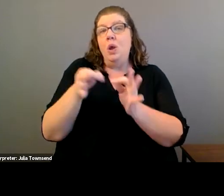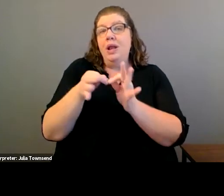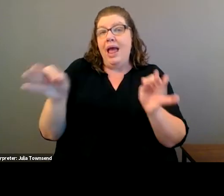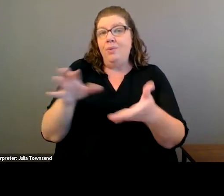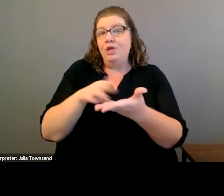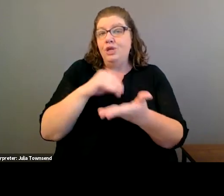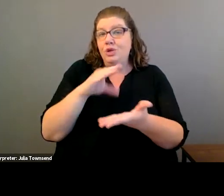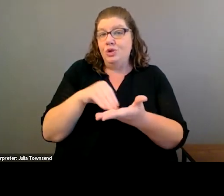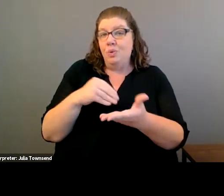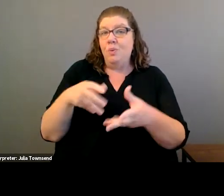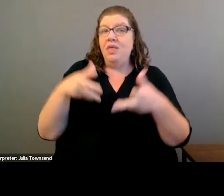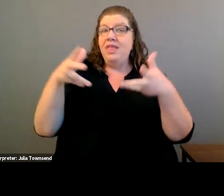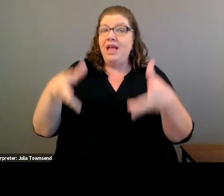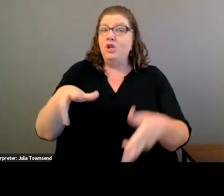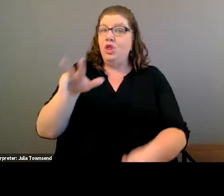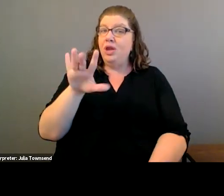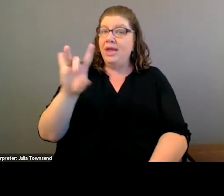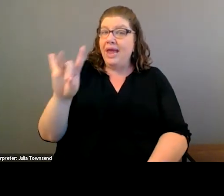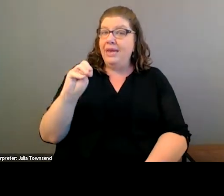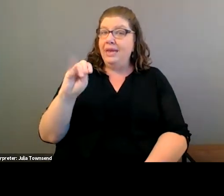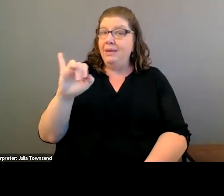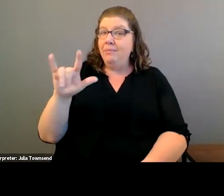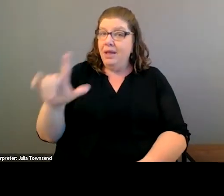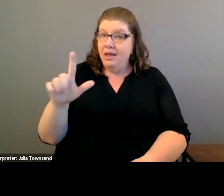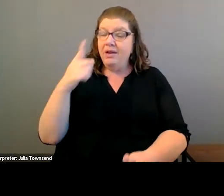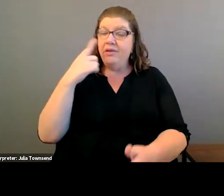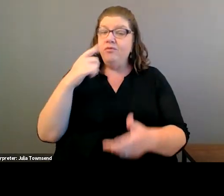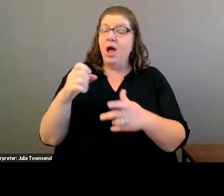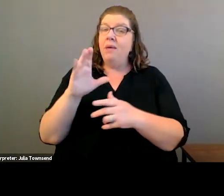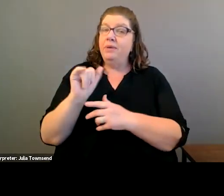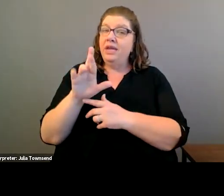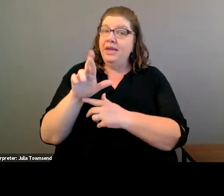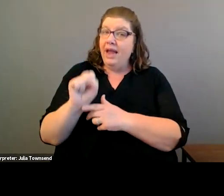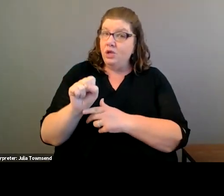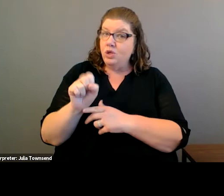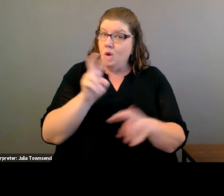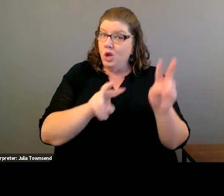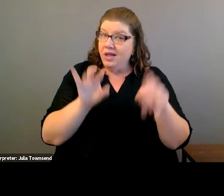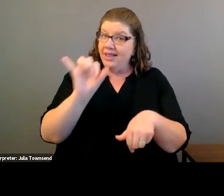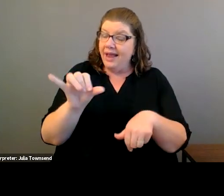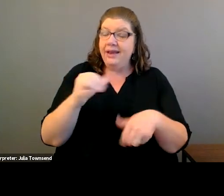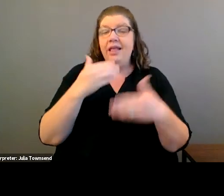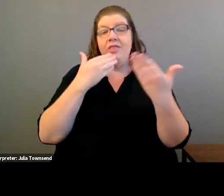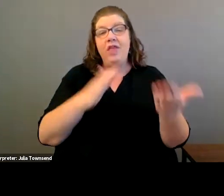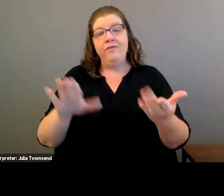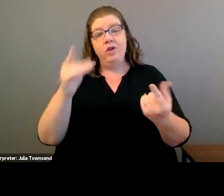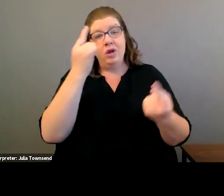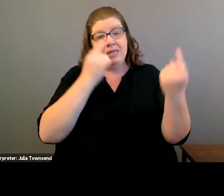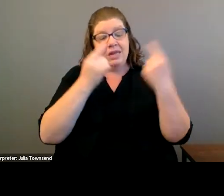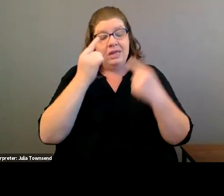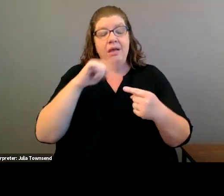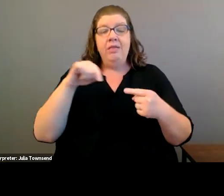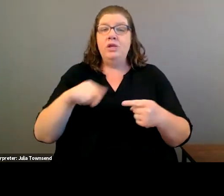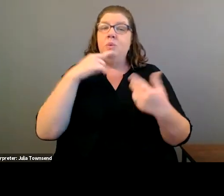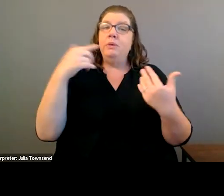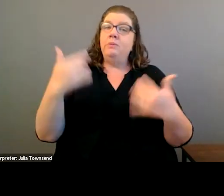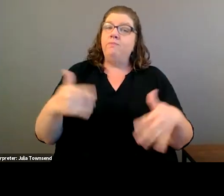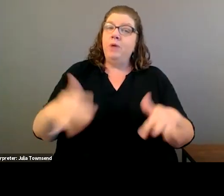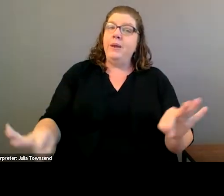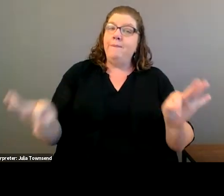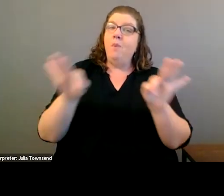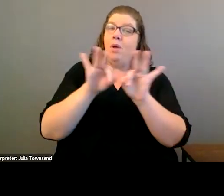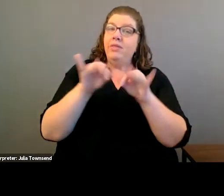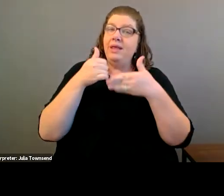$38 million from CARES, we could look at that. Thanks so much for your consideration. I think this would be a very important thing to help